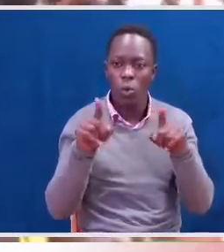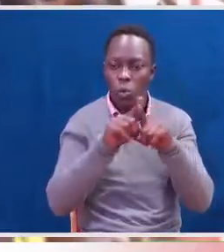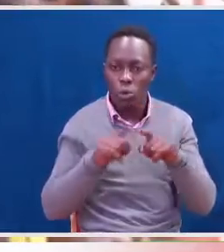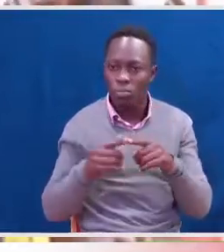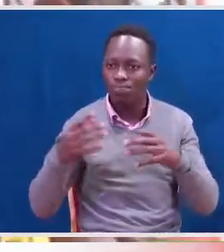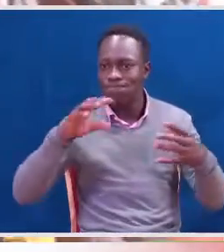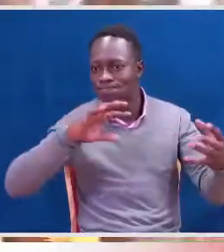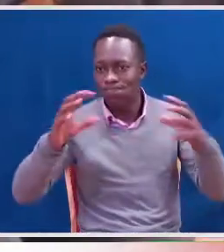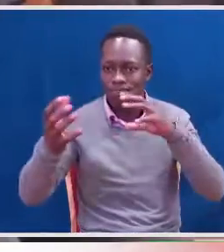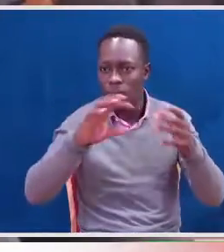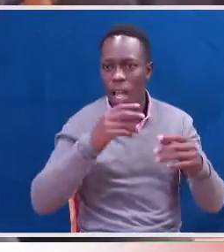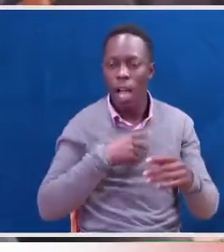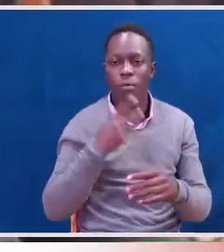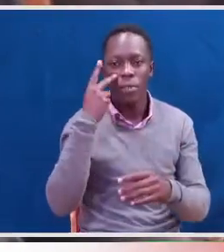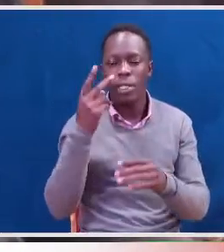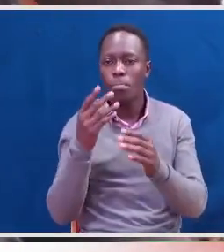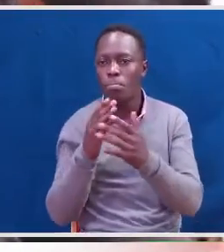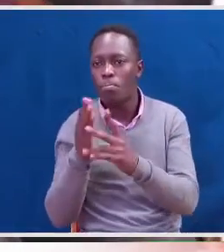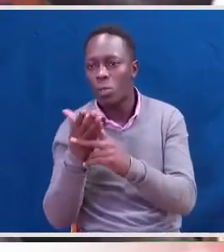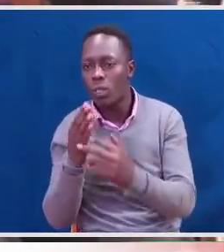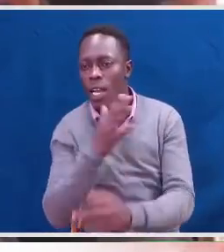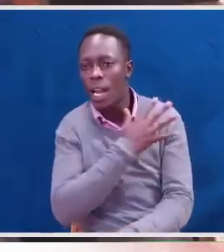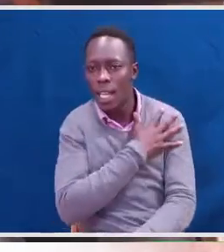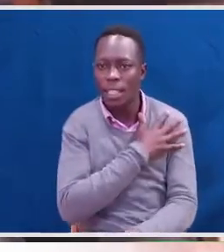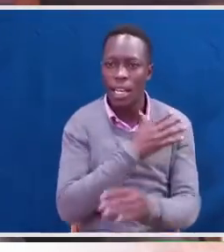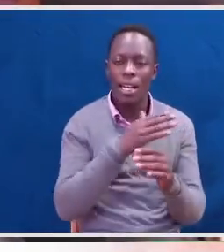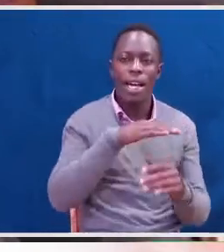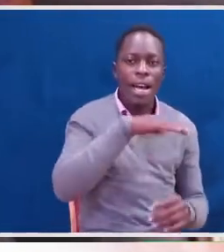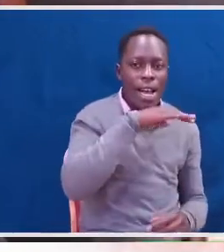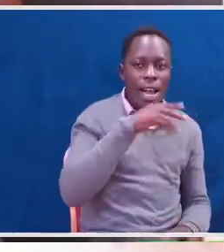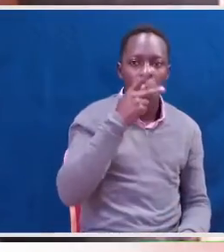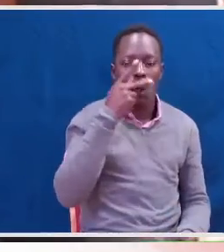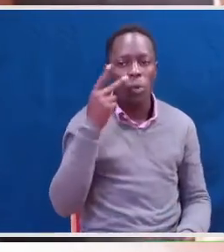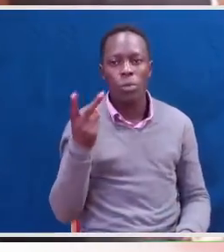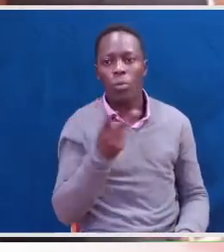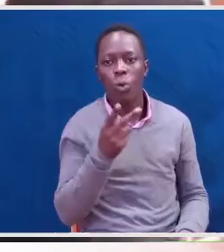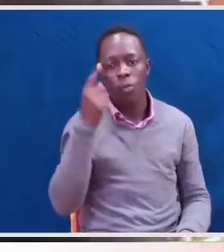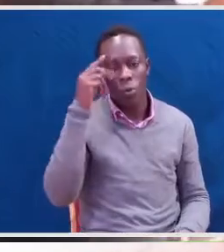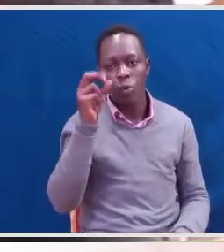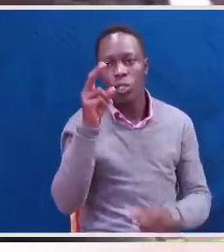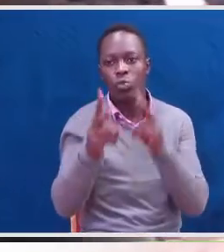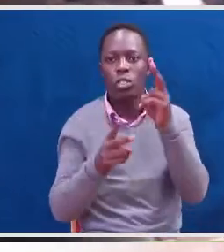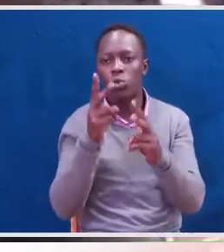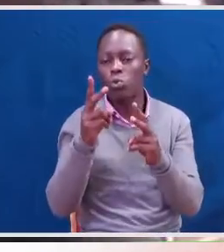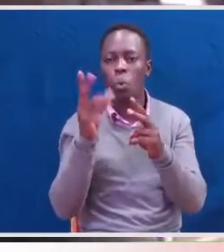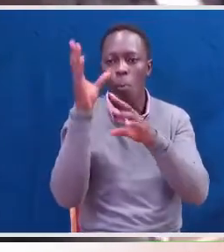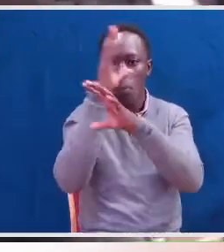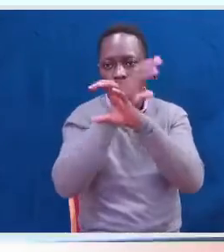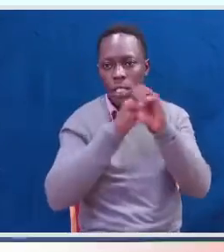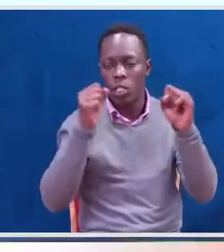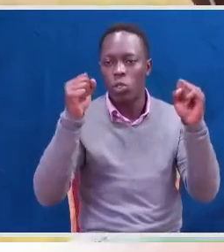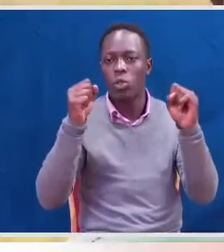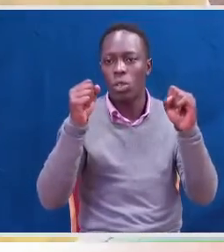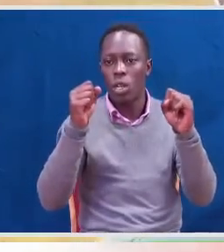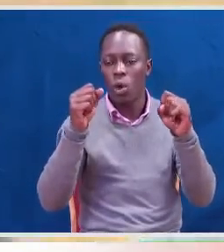been witnessed lately between NASA principals Raila Odinga and Kalonzo Musyoka over the 2022 presidential ticket, though